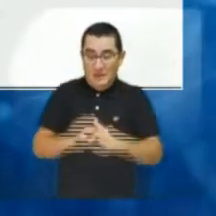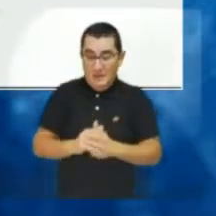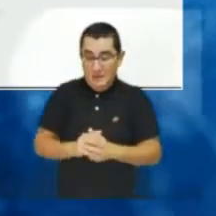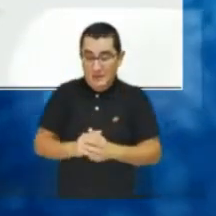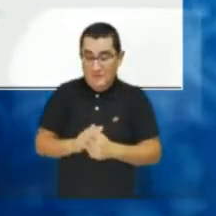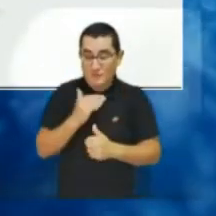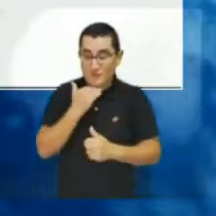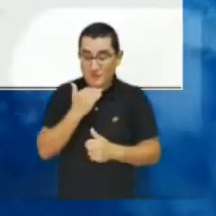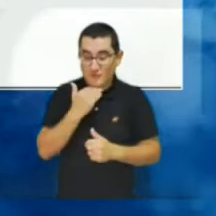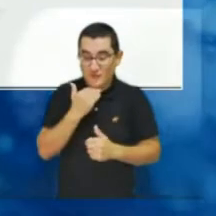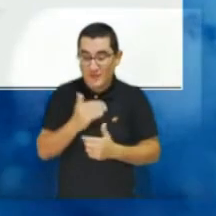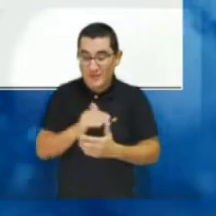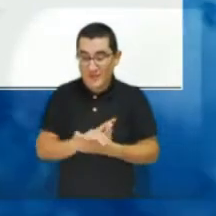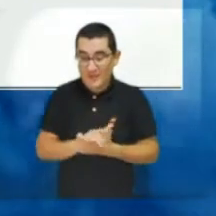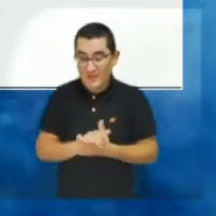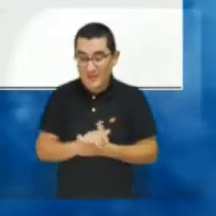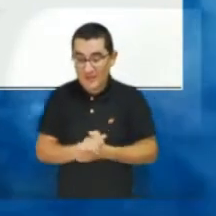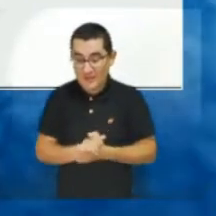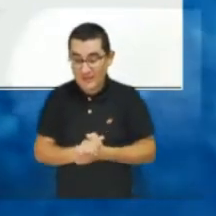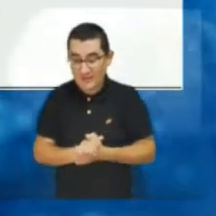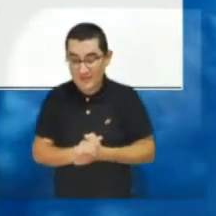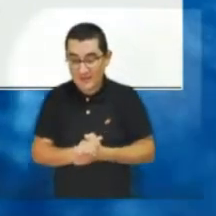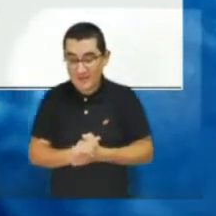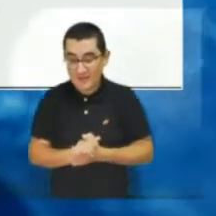we work on